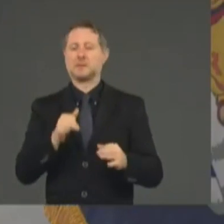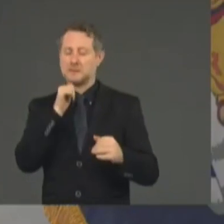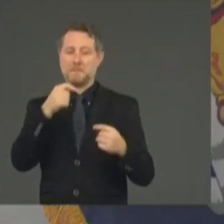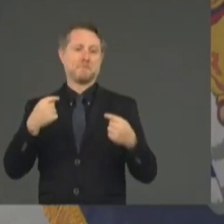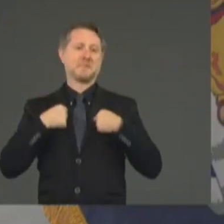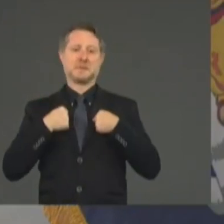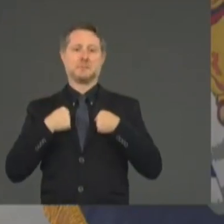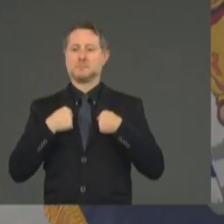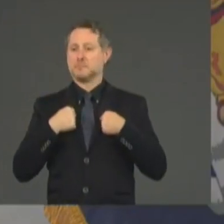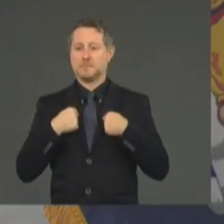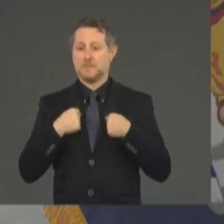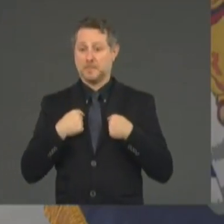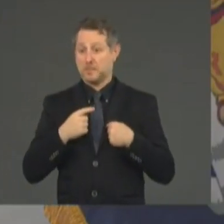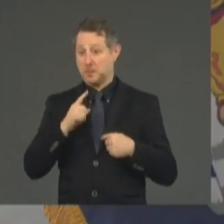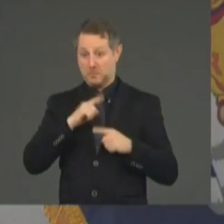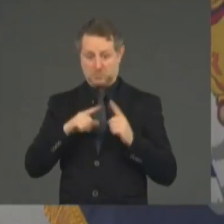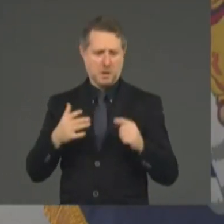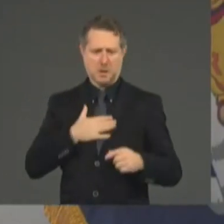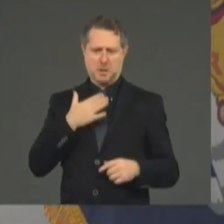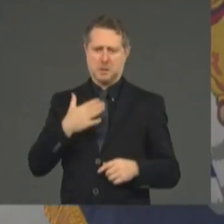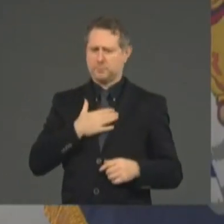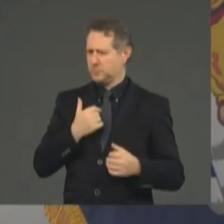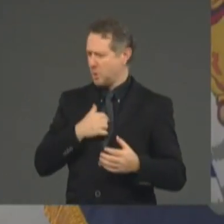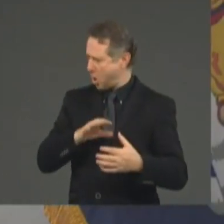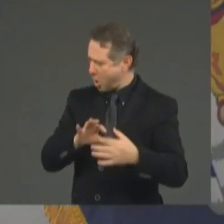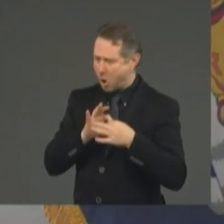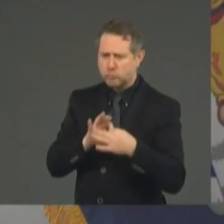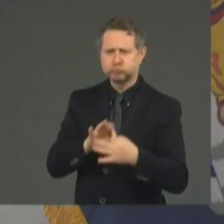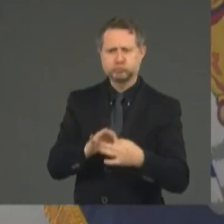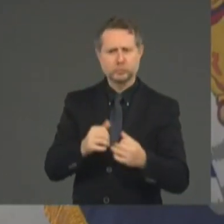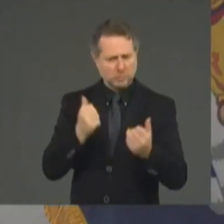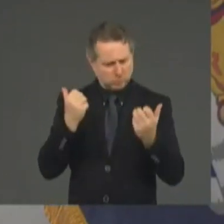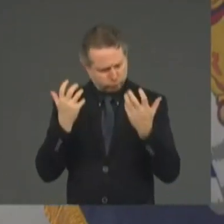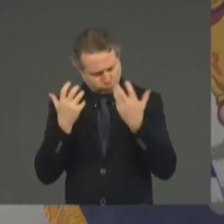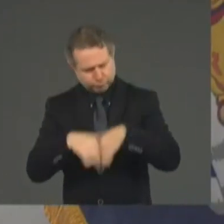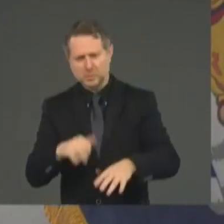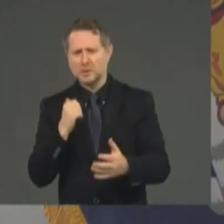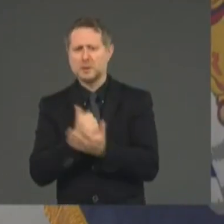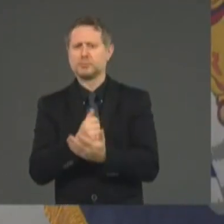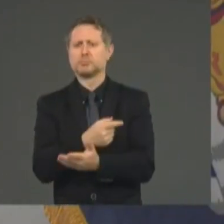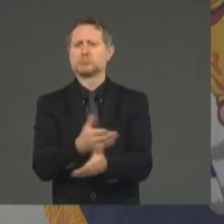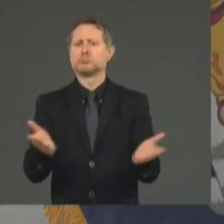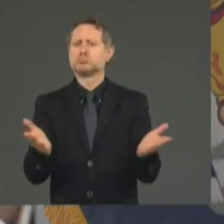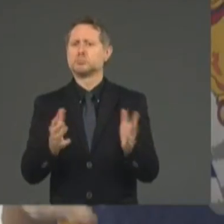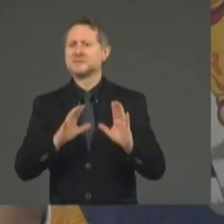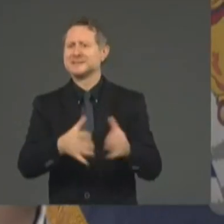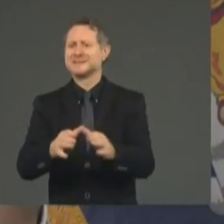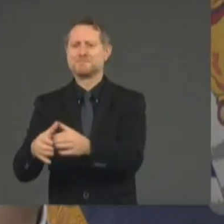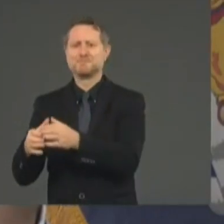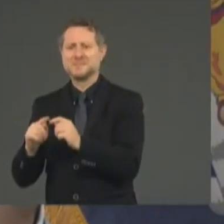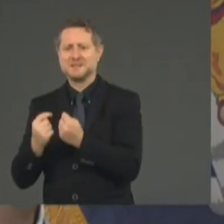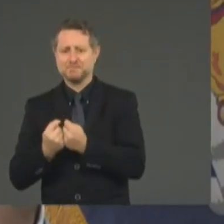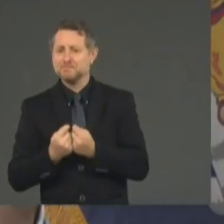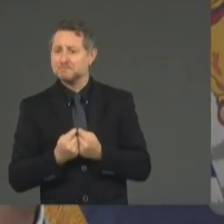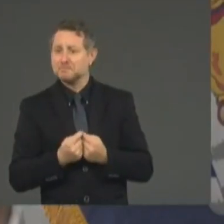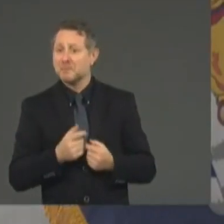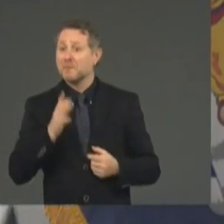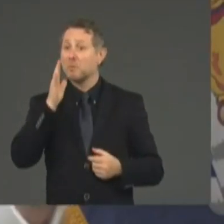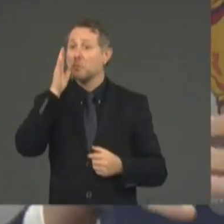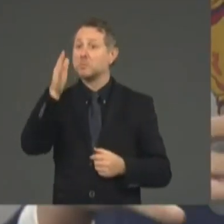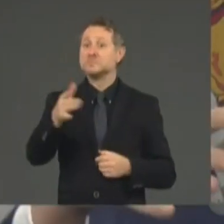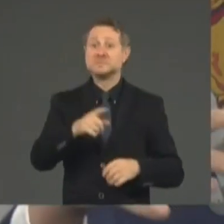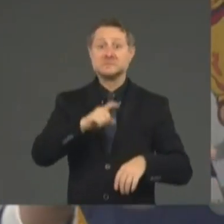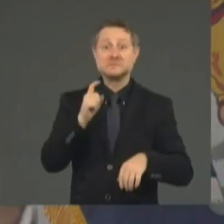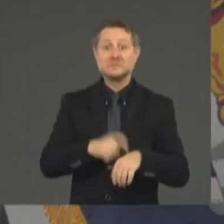way we can help, we would help. And then they'll be up and running. And then when we can fill a stadium again, we can